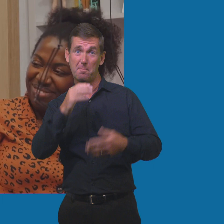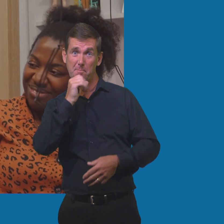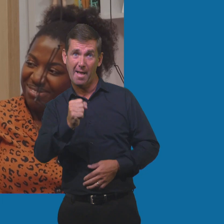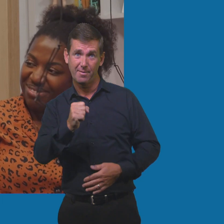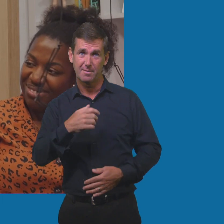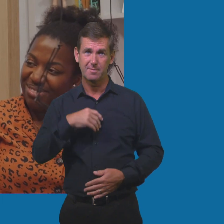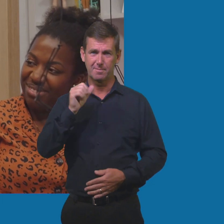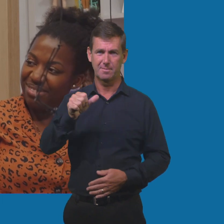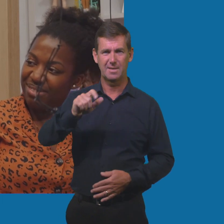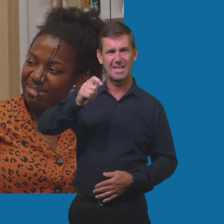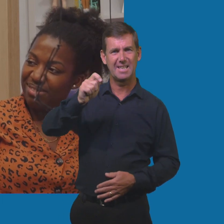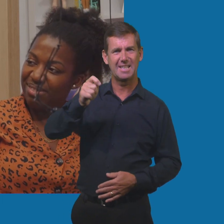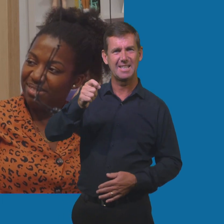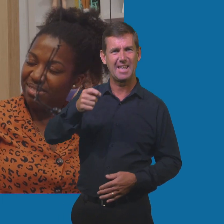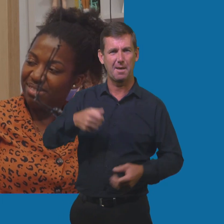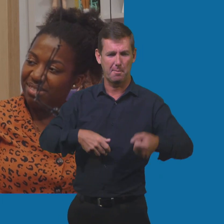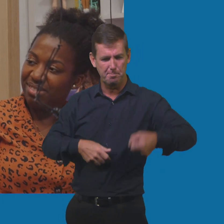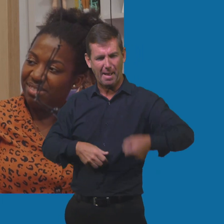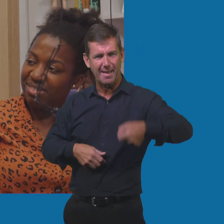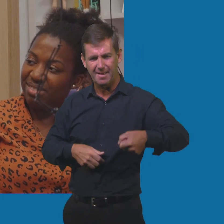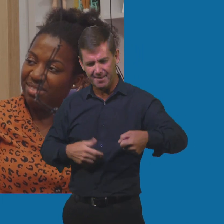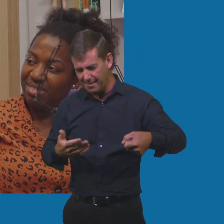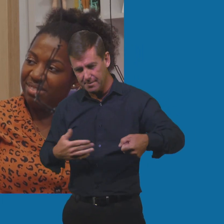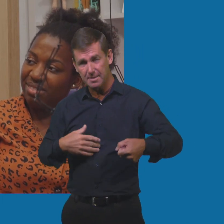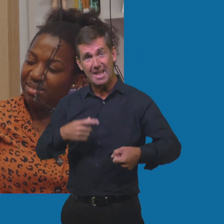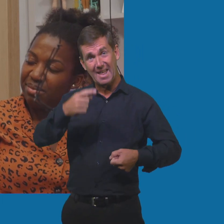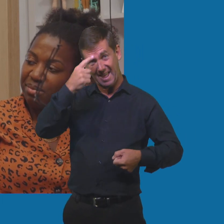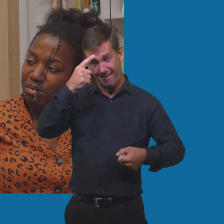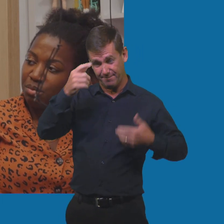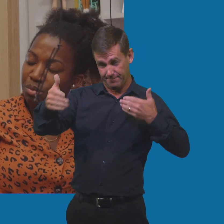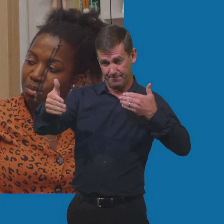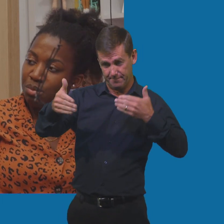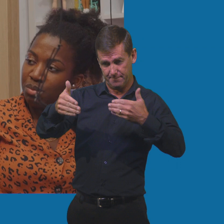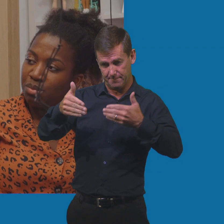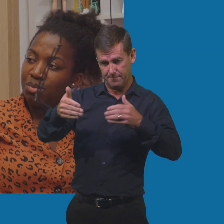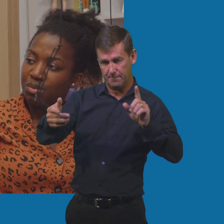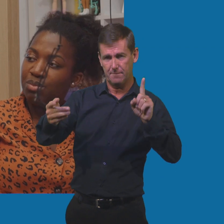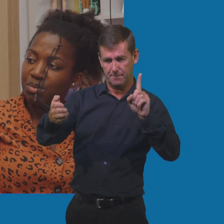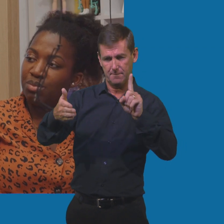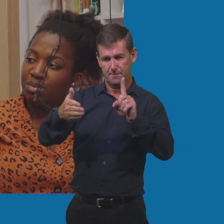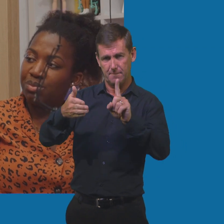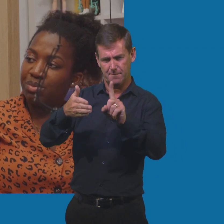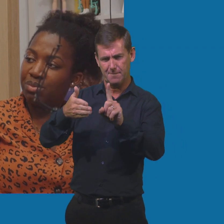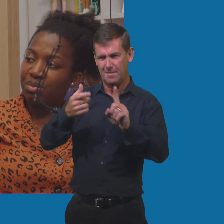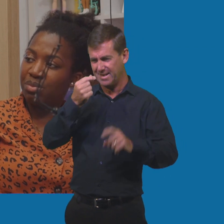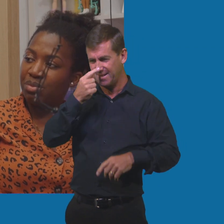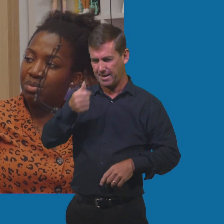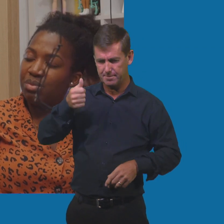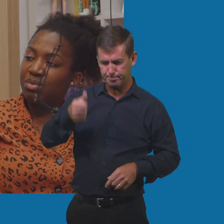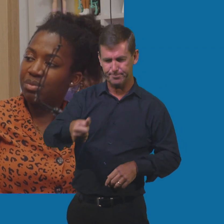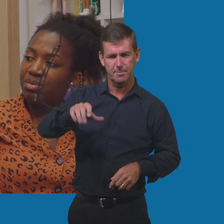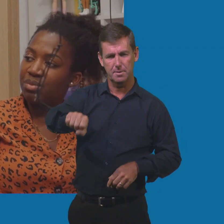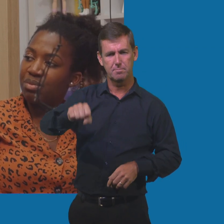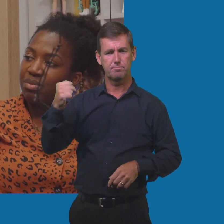keys are buried at the bottom of a bag or something like that, it's a real pain in the bum. But as long as you're close enough to the car, there's usually a button on the door handle that you can just nudge and the doors